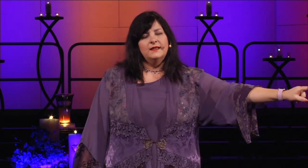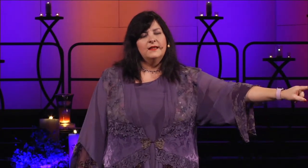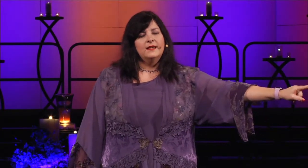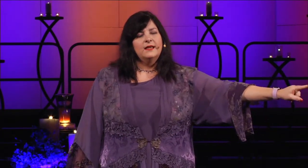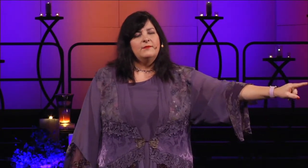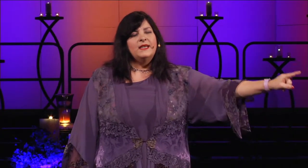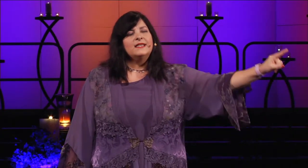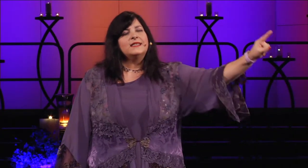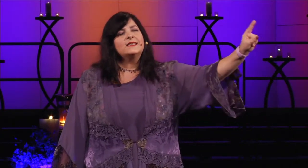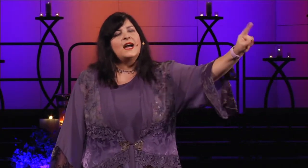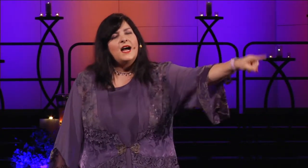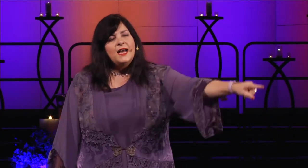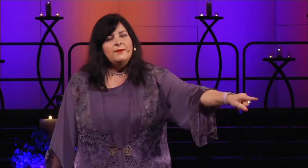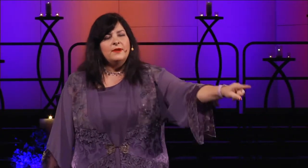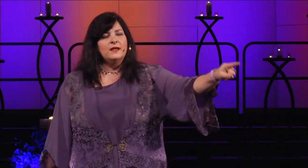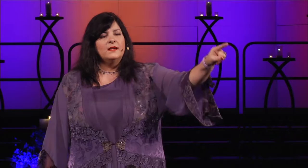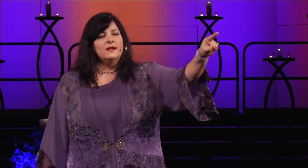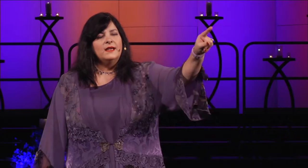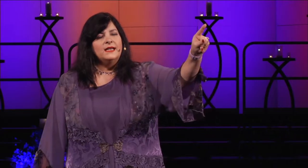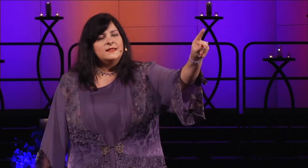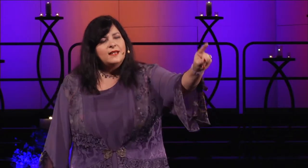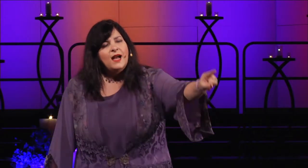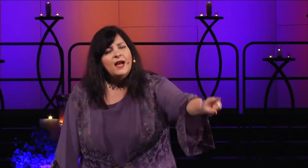light. Because it's time,